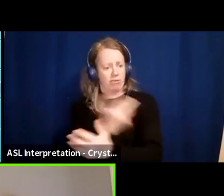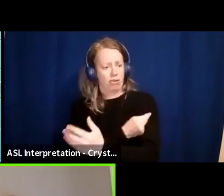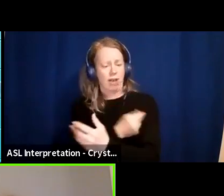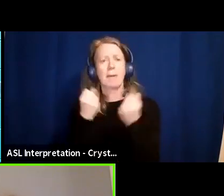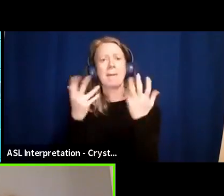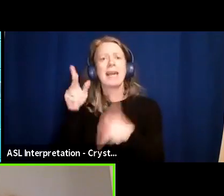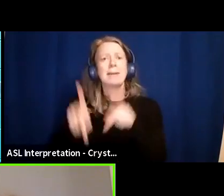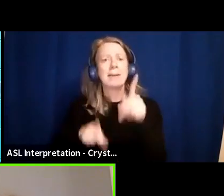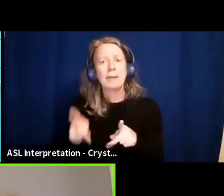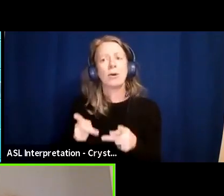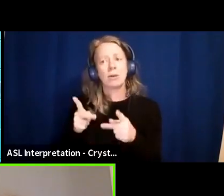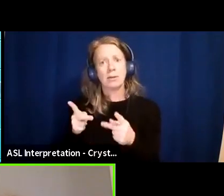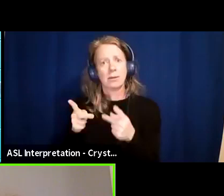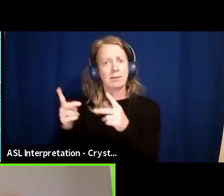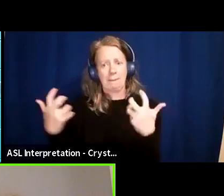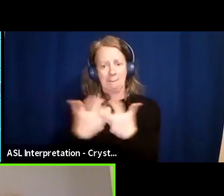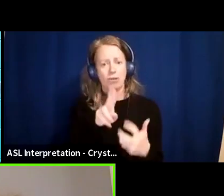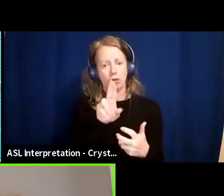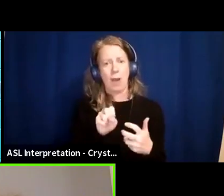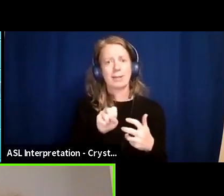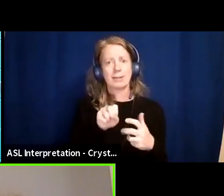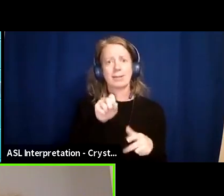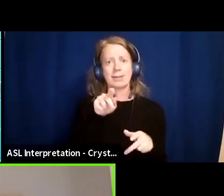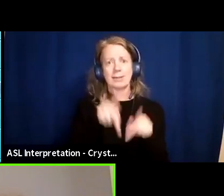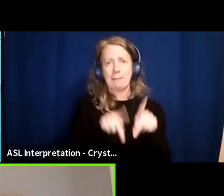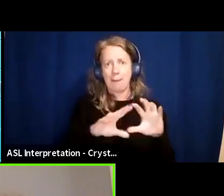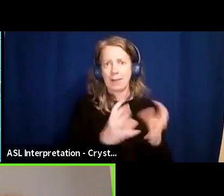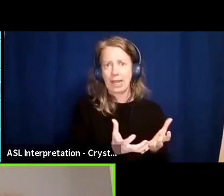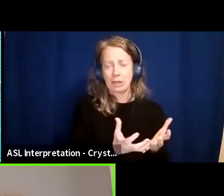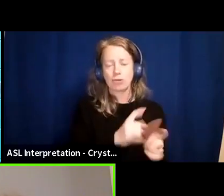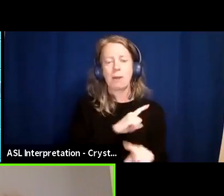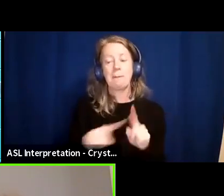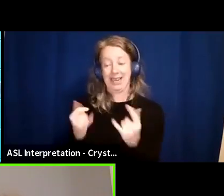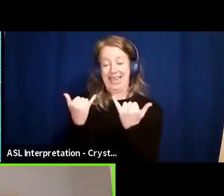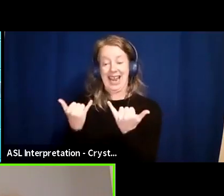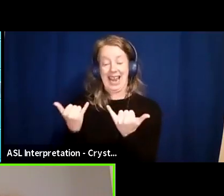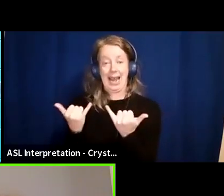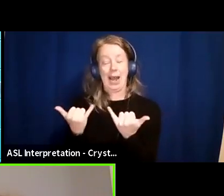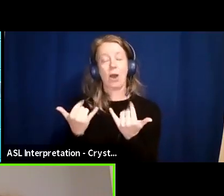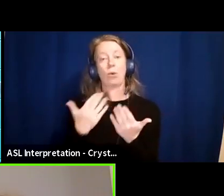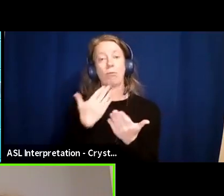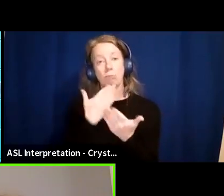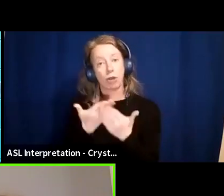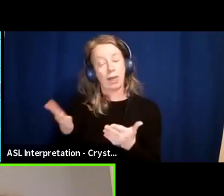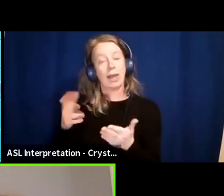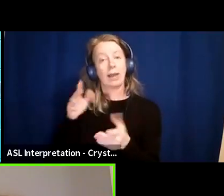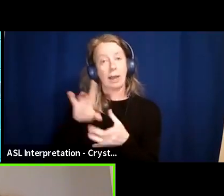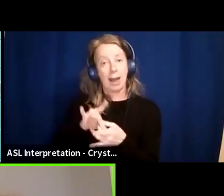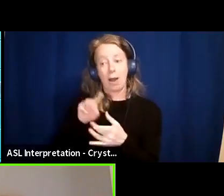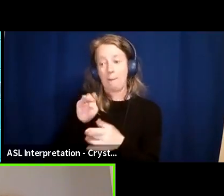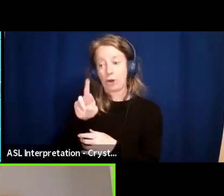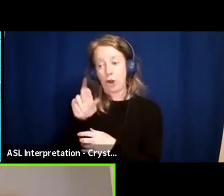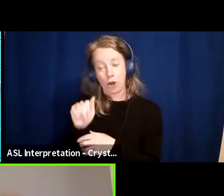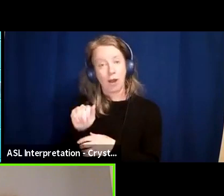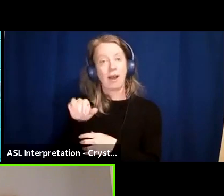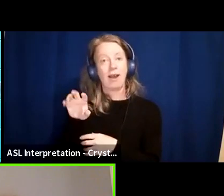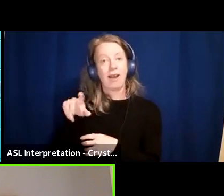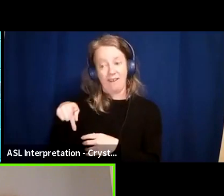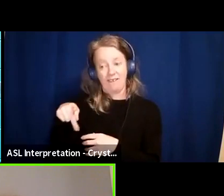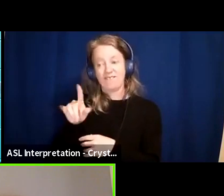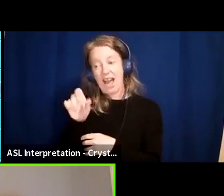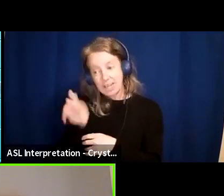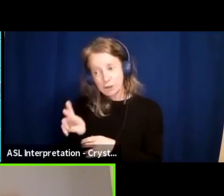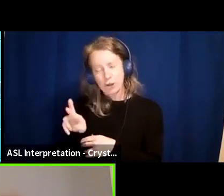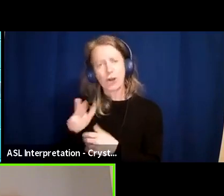So the good thing about these clinical trials is they had a good representation of people of color, women, all the